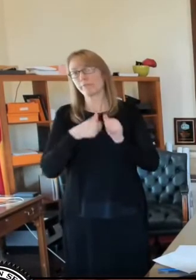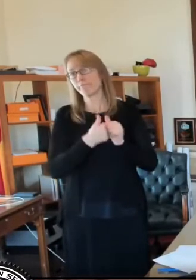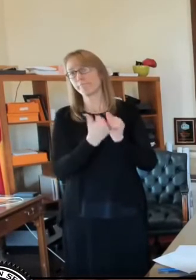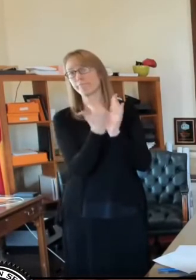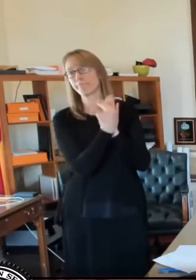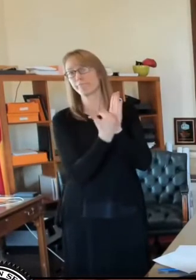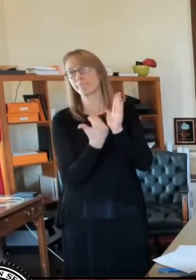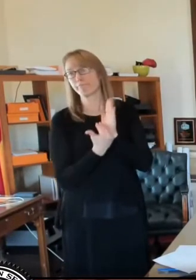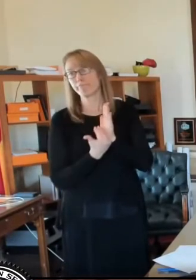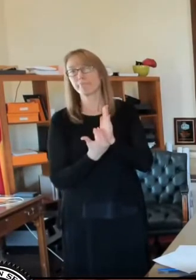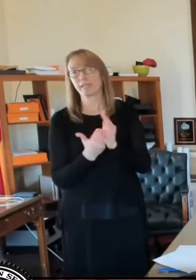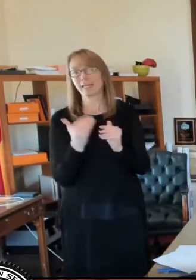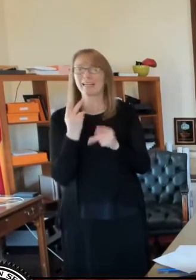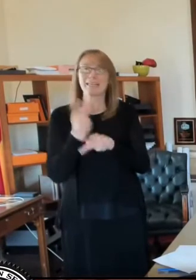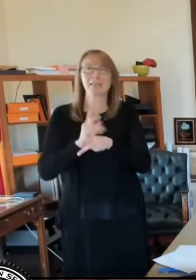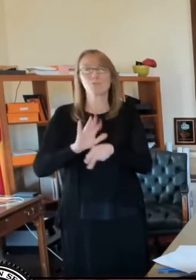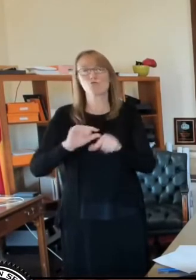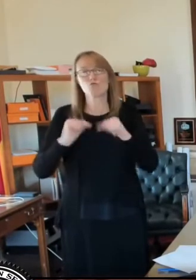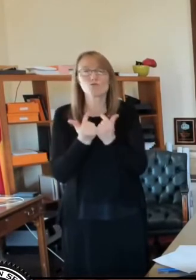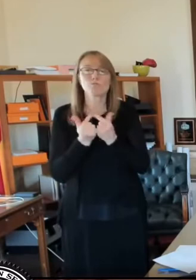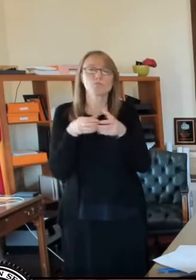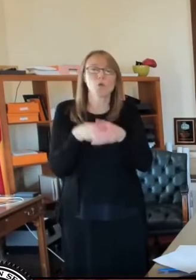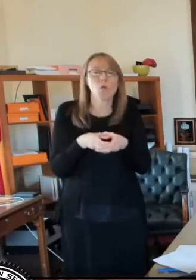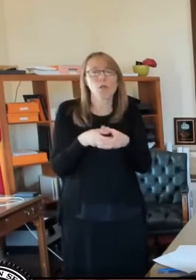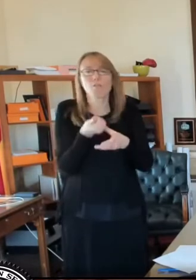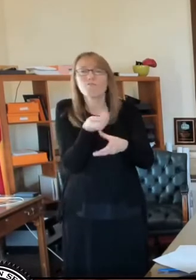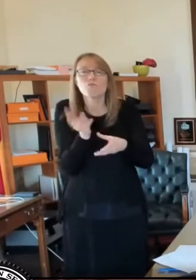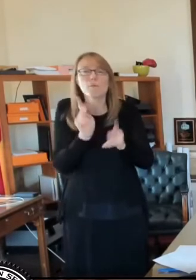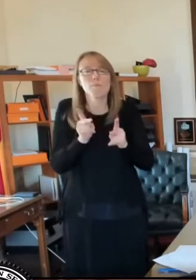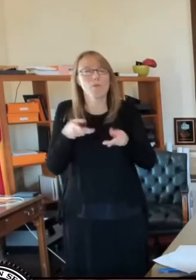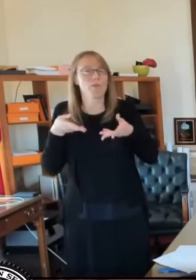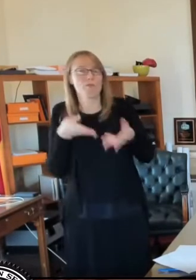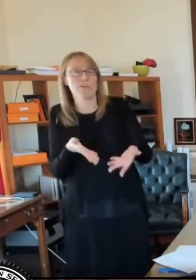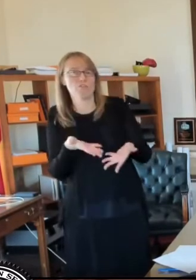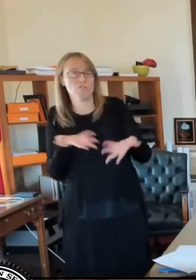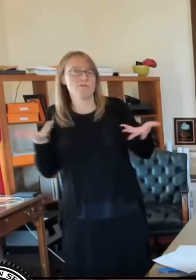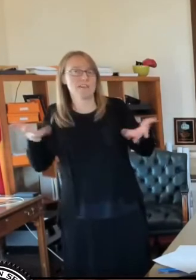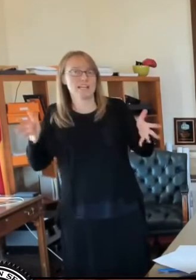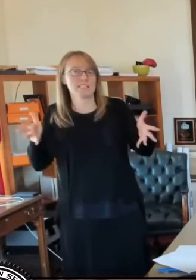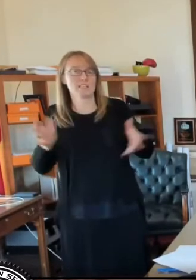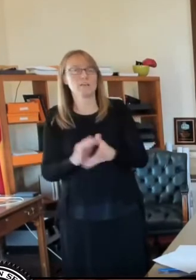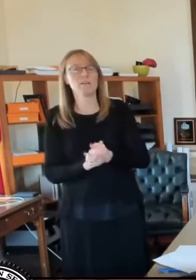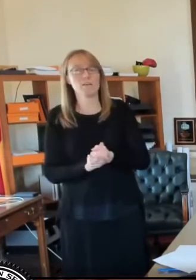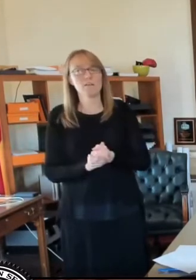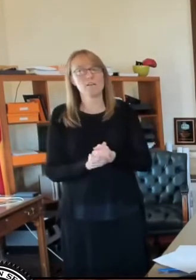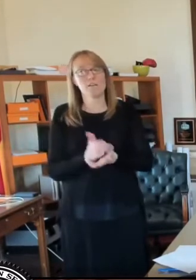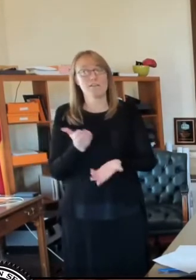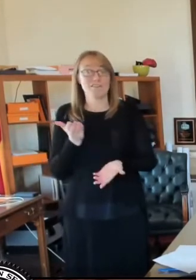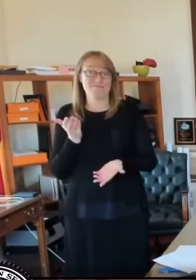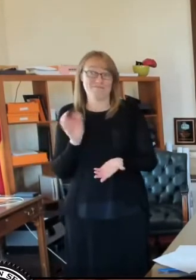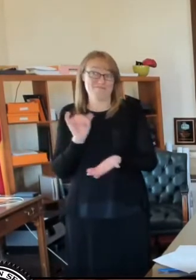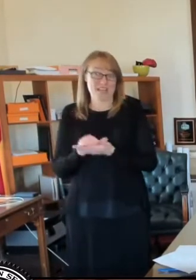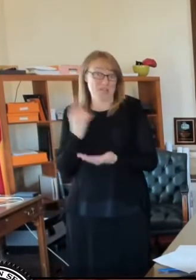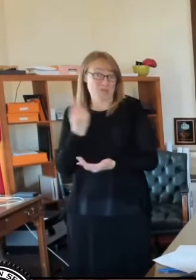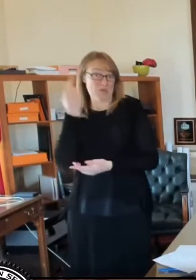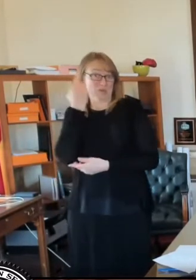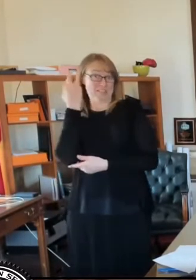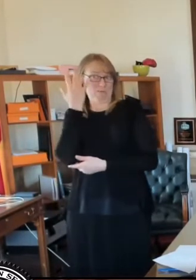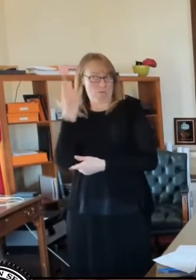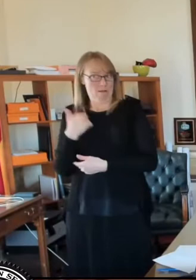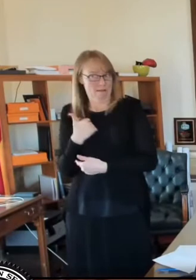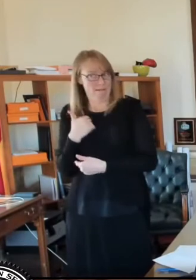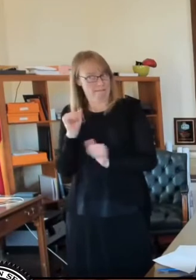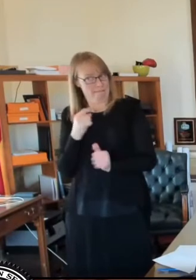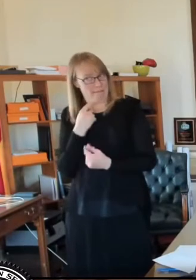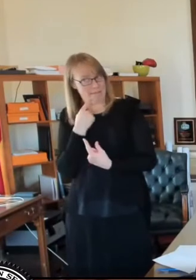but except for people's behavior, that would lead us to say why we have a lower number of cases. We're happy that